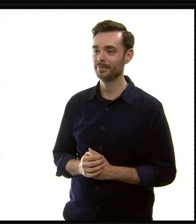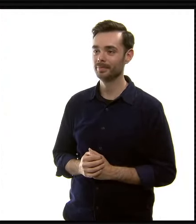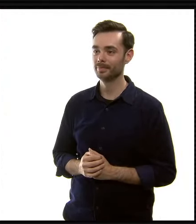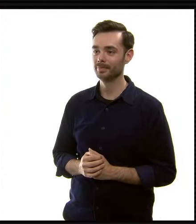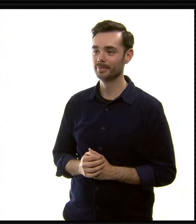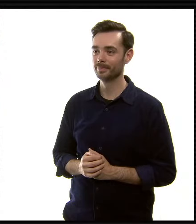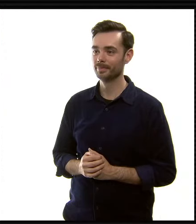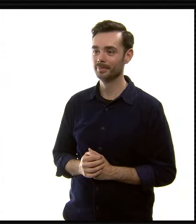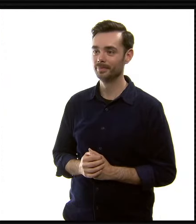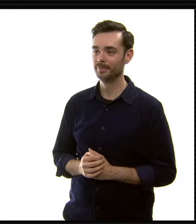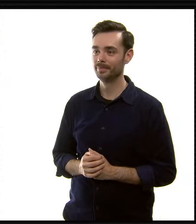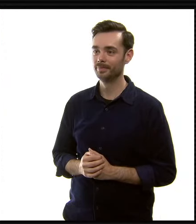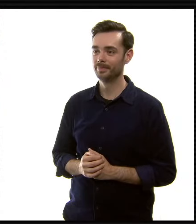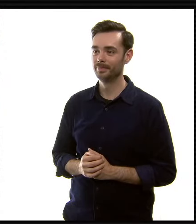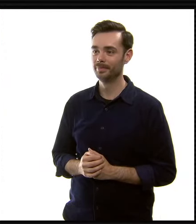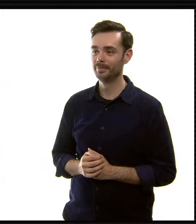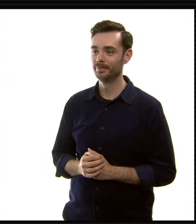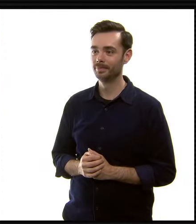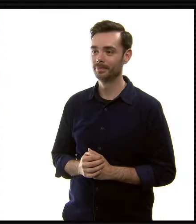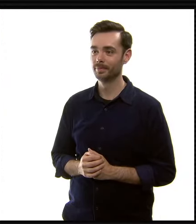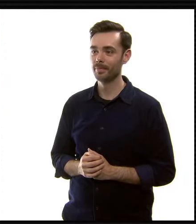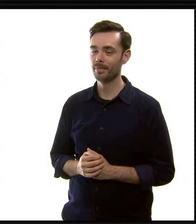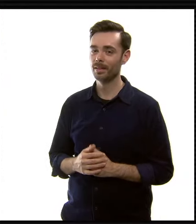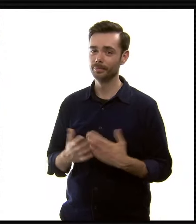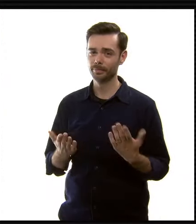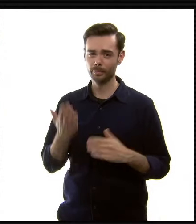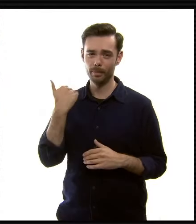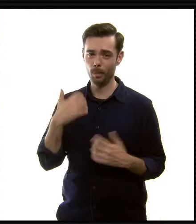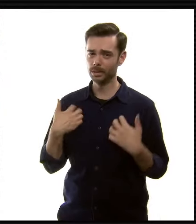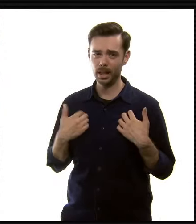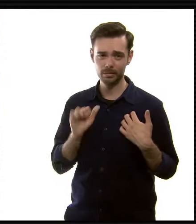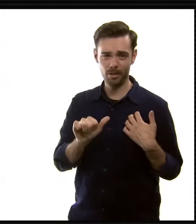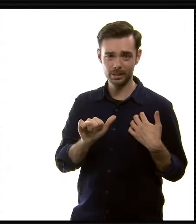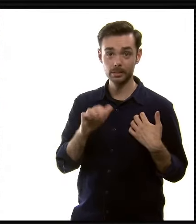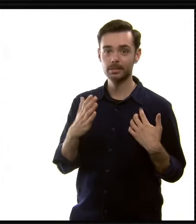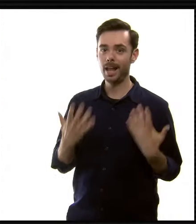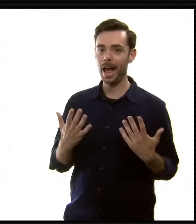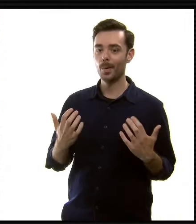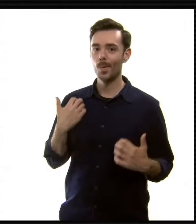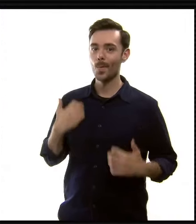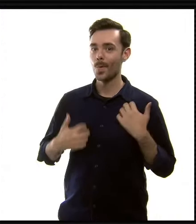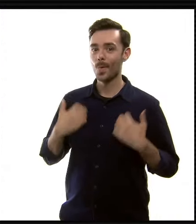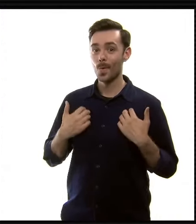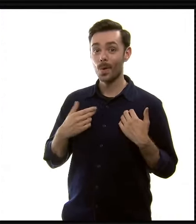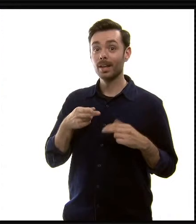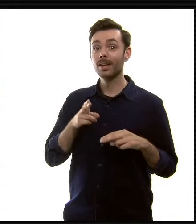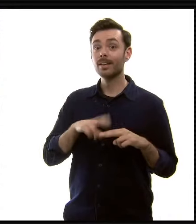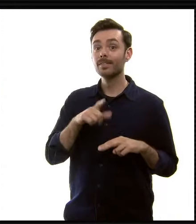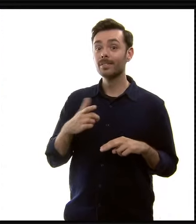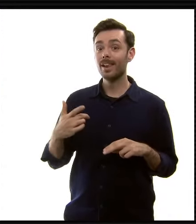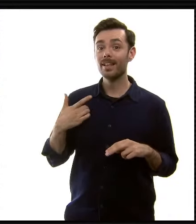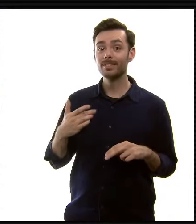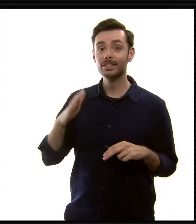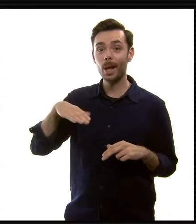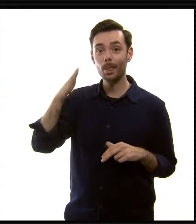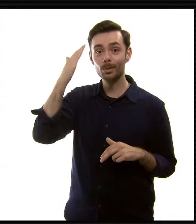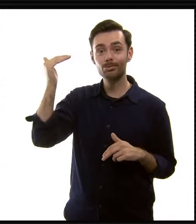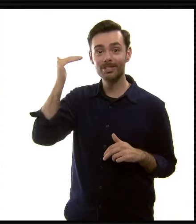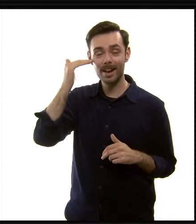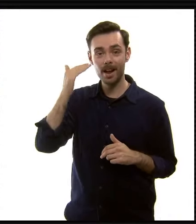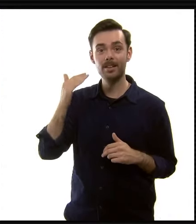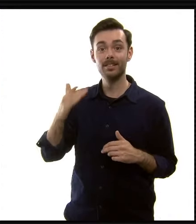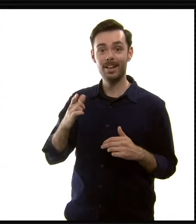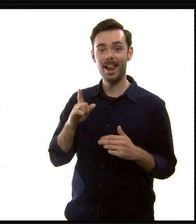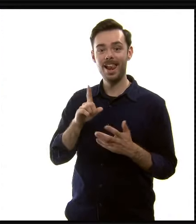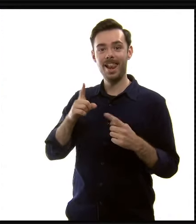Now get ready to increase your excitement level to 10, especially if you live in South Korea, as the number of LEGOland resorts has now rocketed